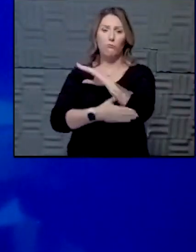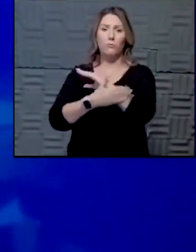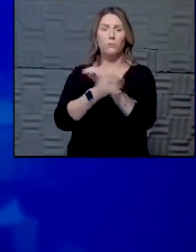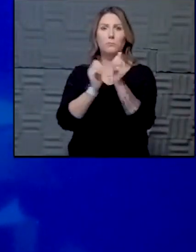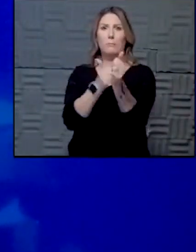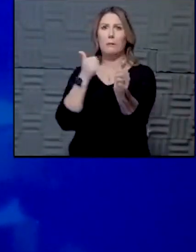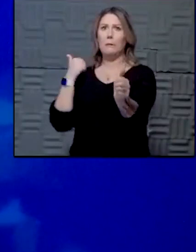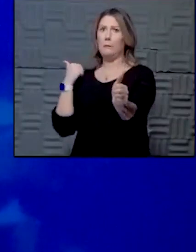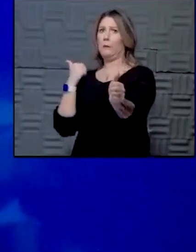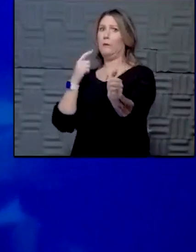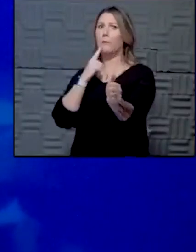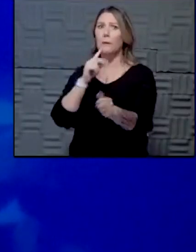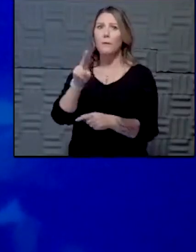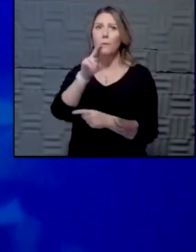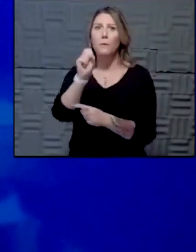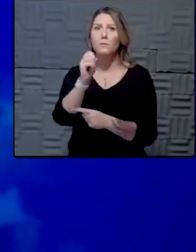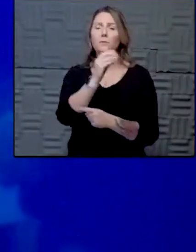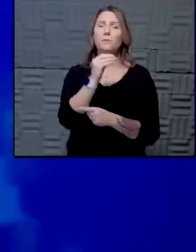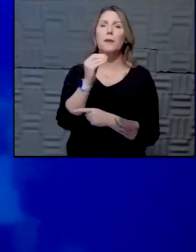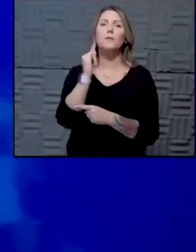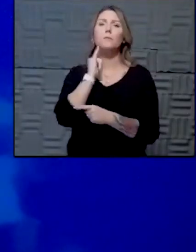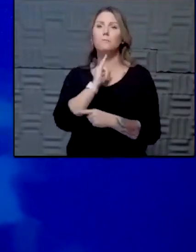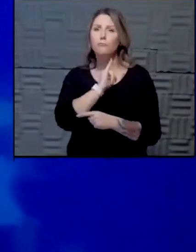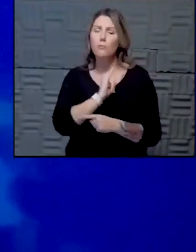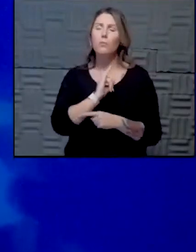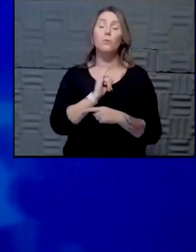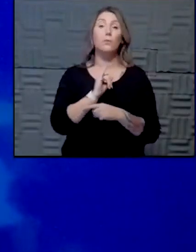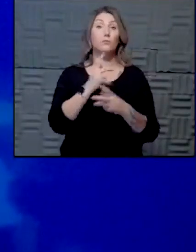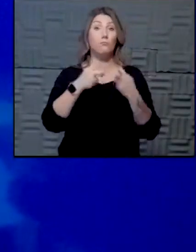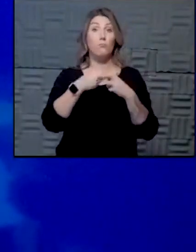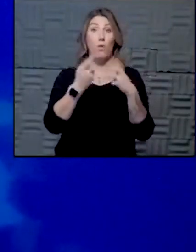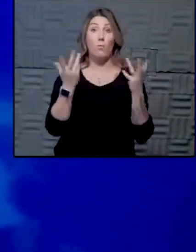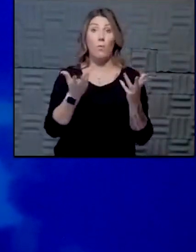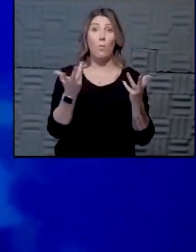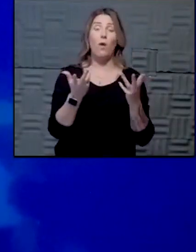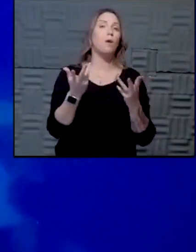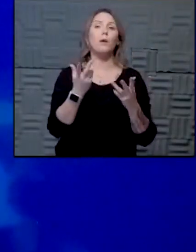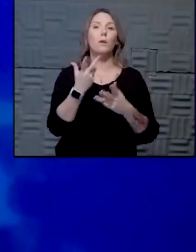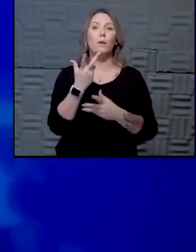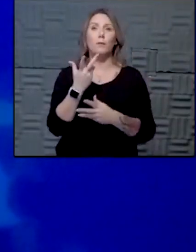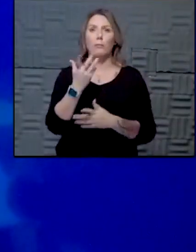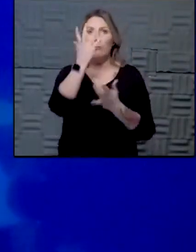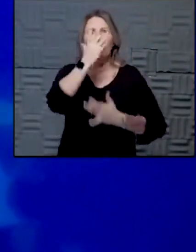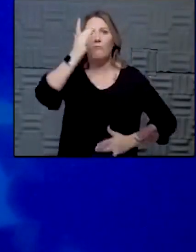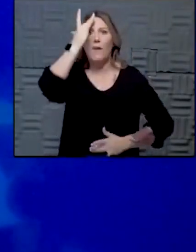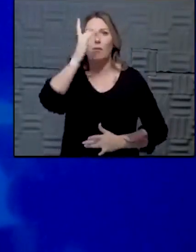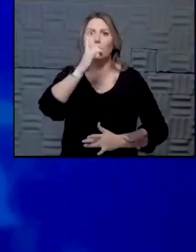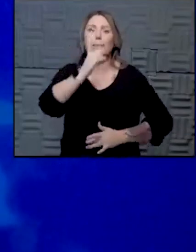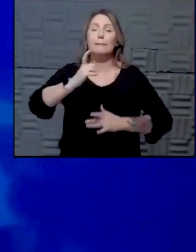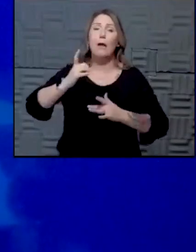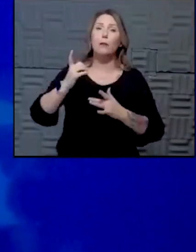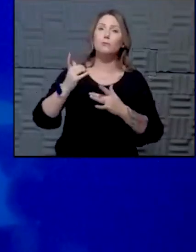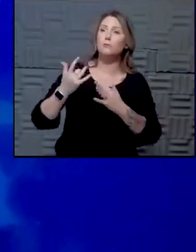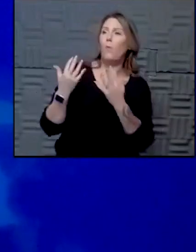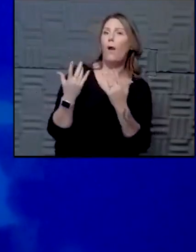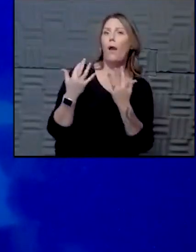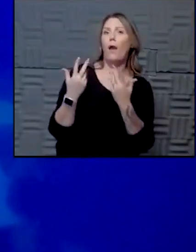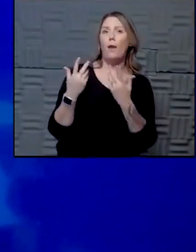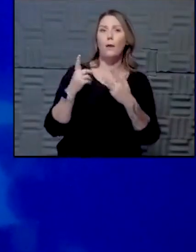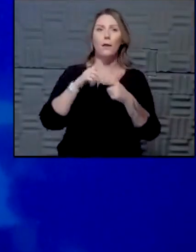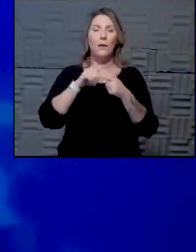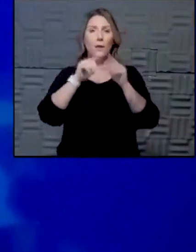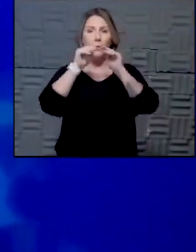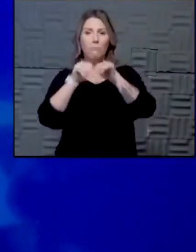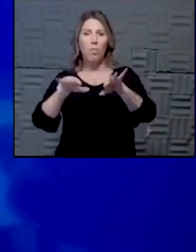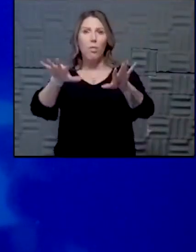in the U.S. or certainly behind those in Israel. The problem we run into is the virus is not behind. And as those viruses get into places